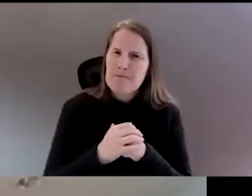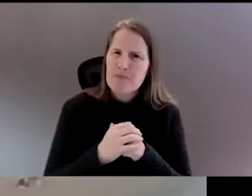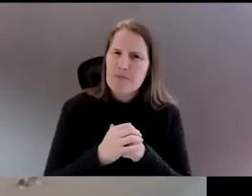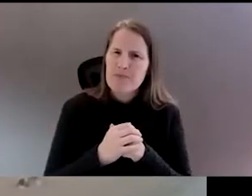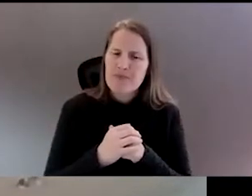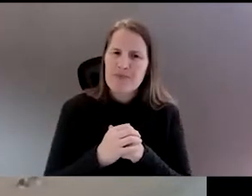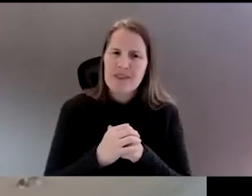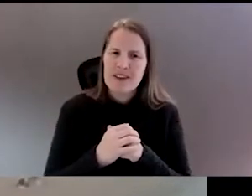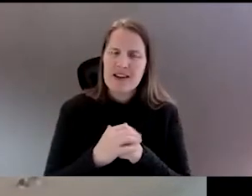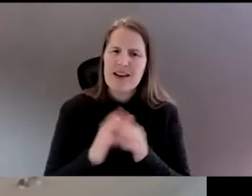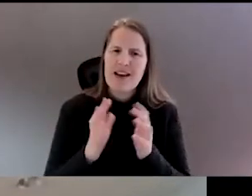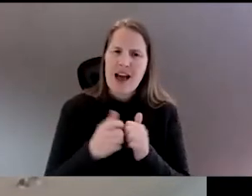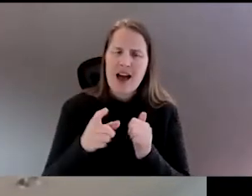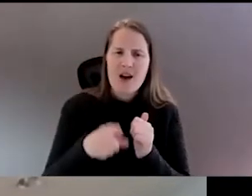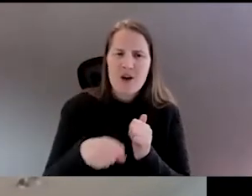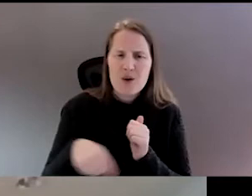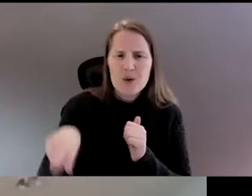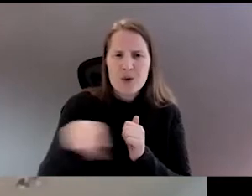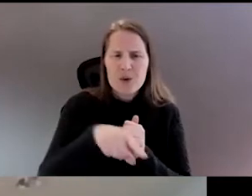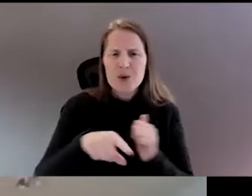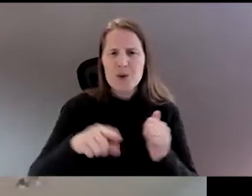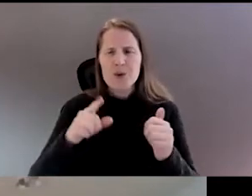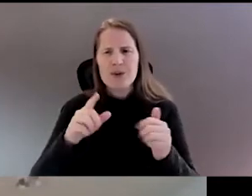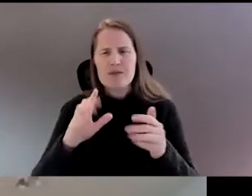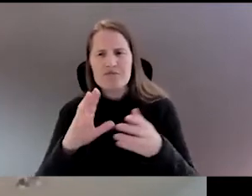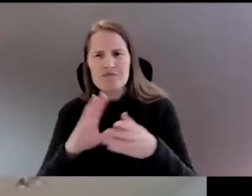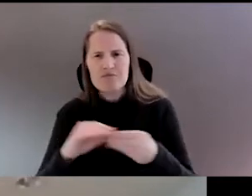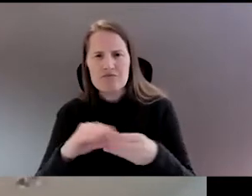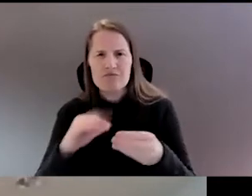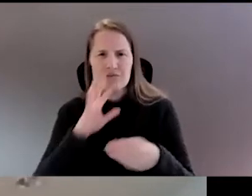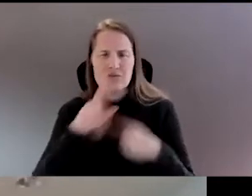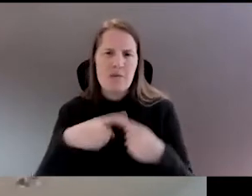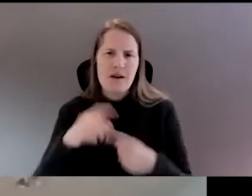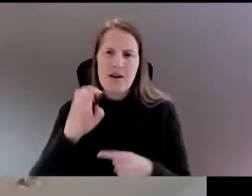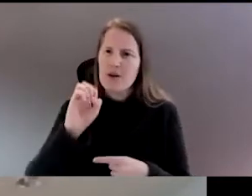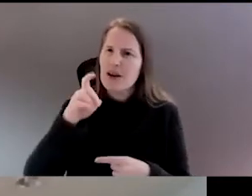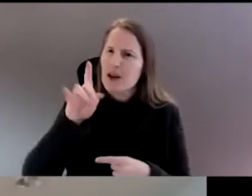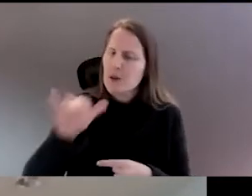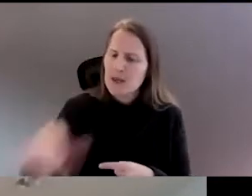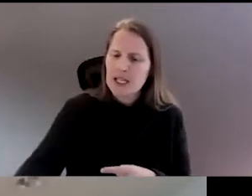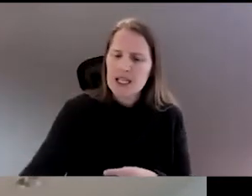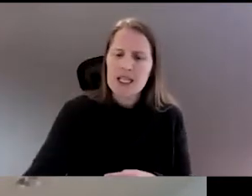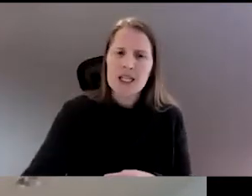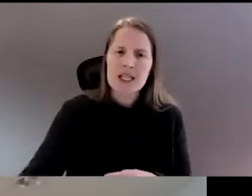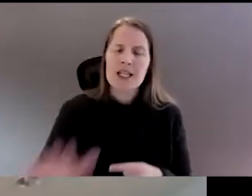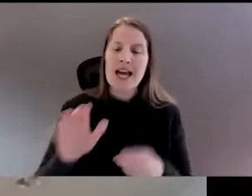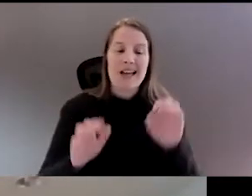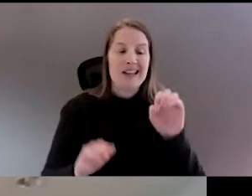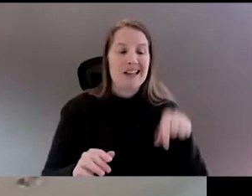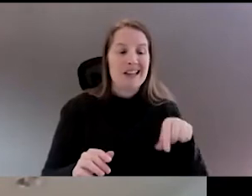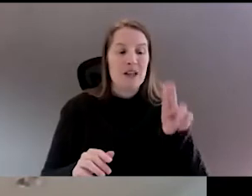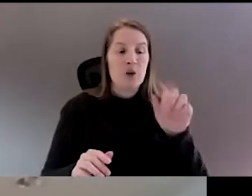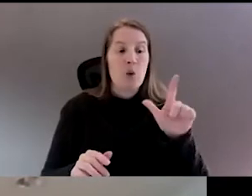have spoken to equity. You've differentiated from equality. And so